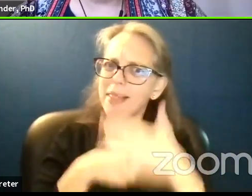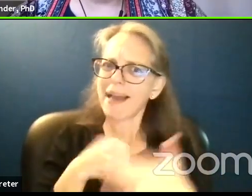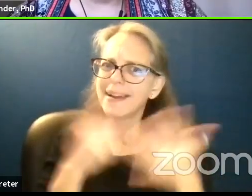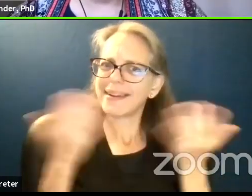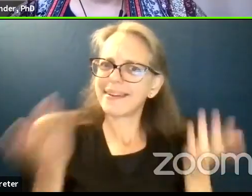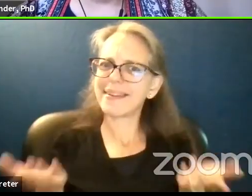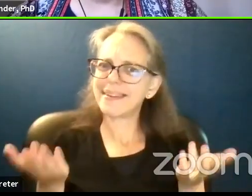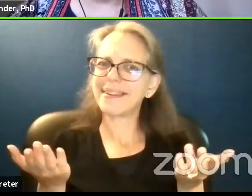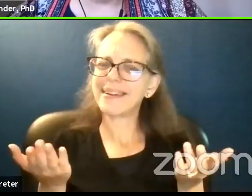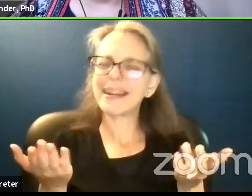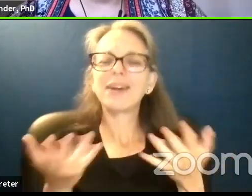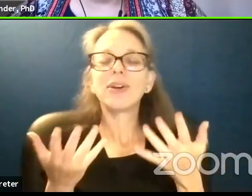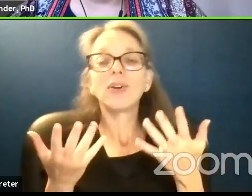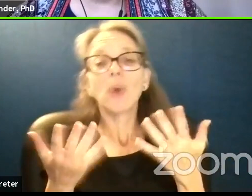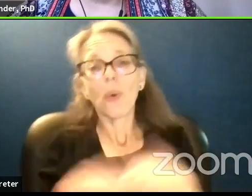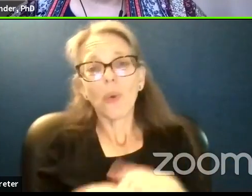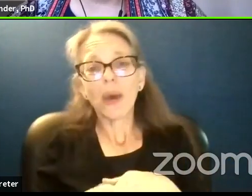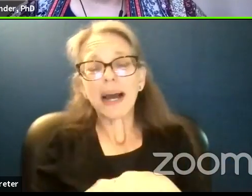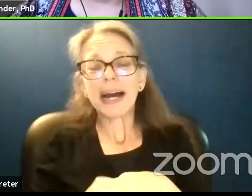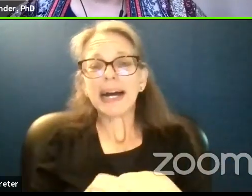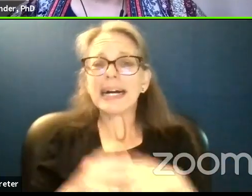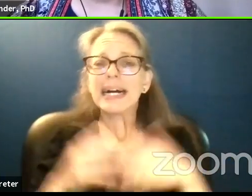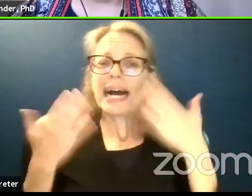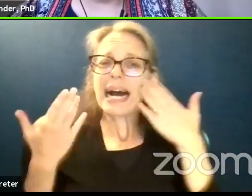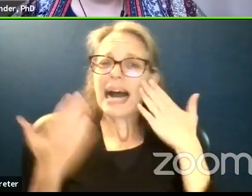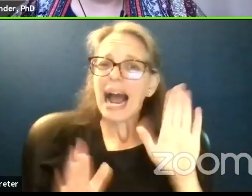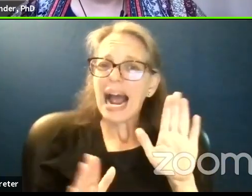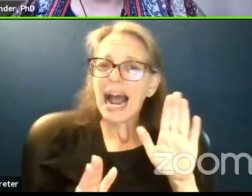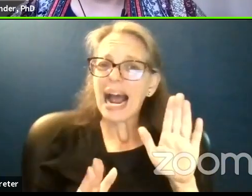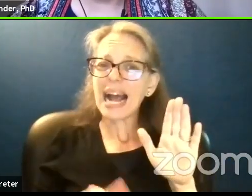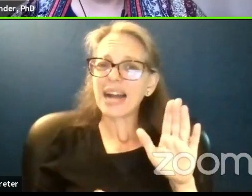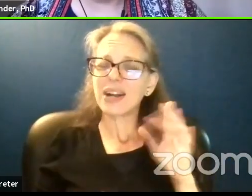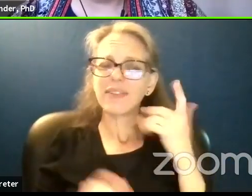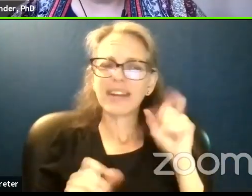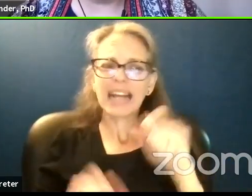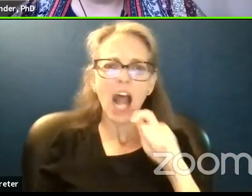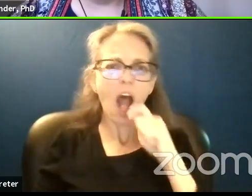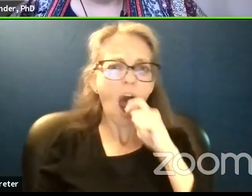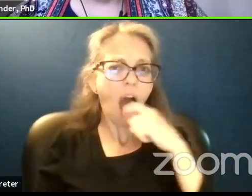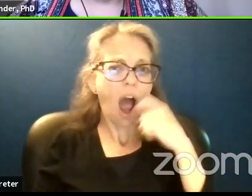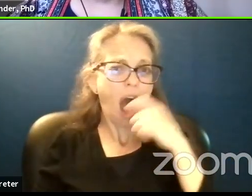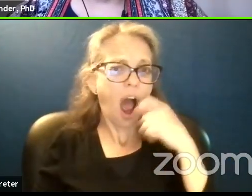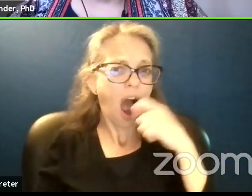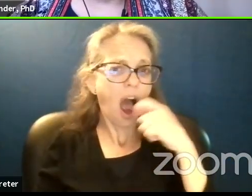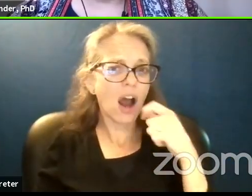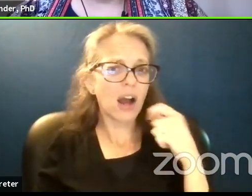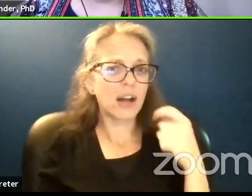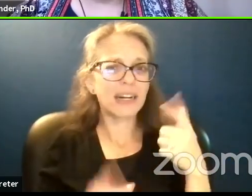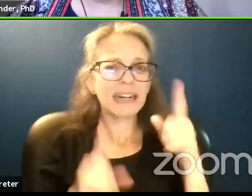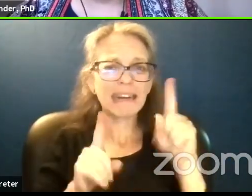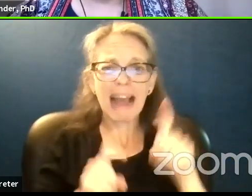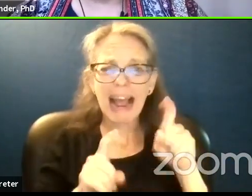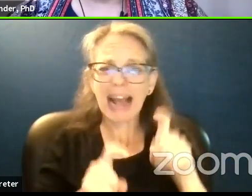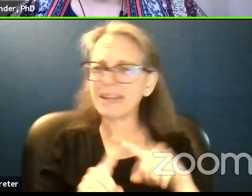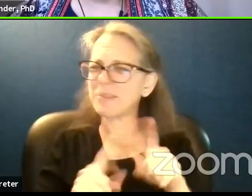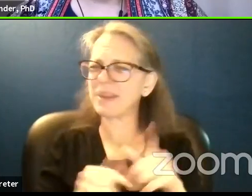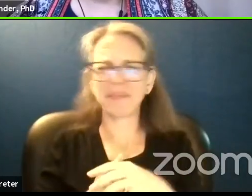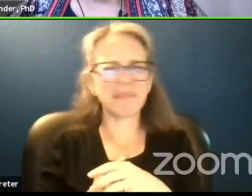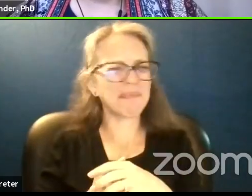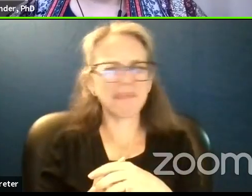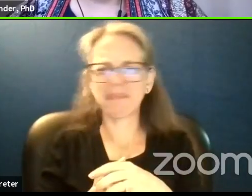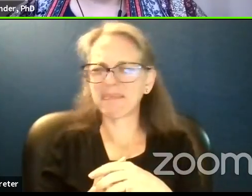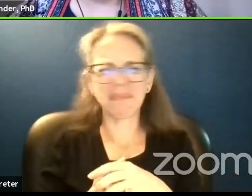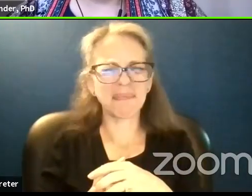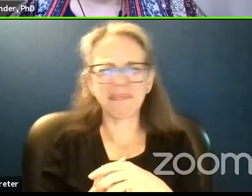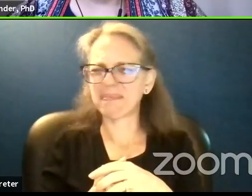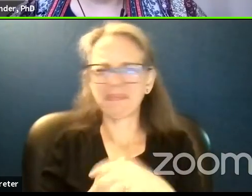they're... I don't know if there's a saliva test, a spit test maybe, but it would not be very